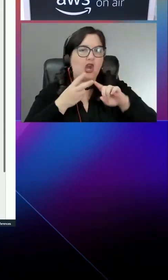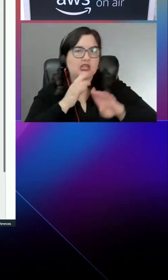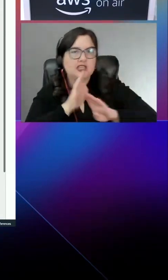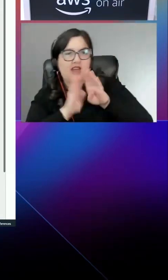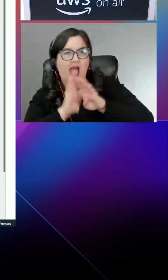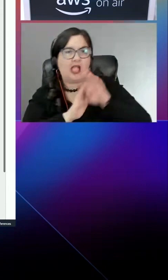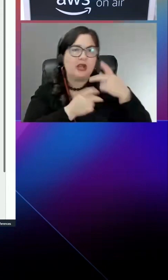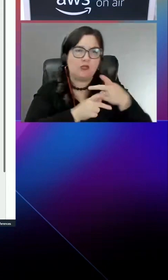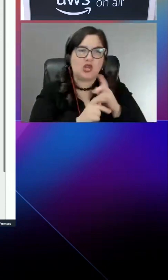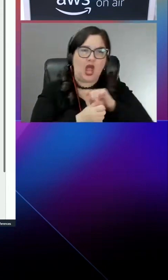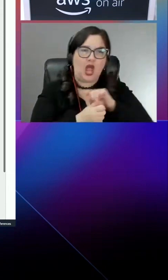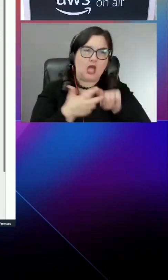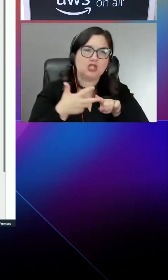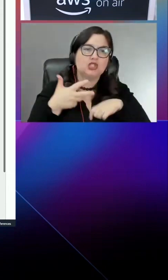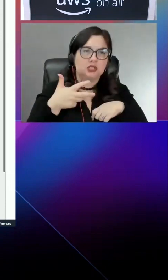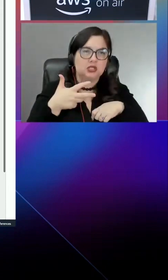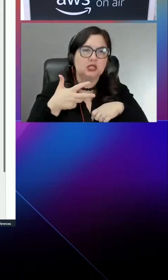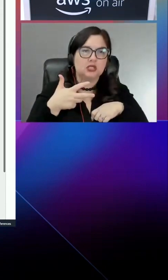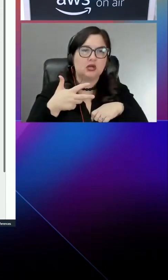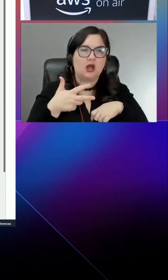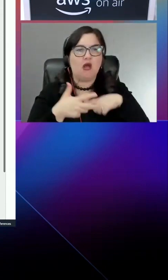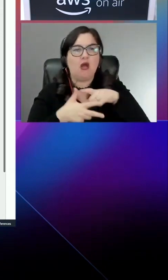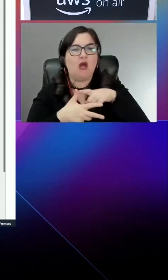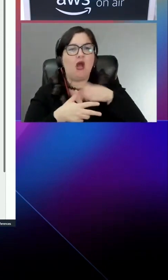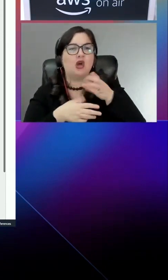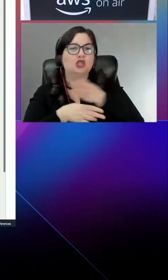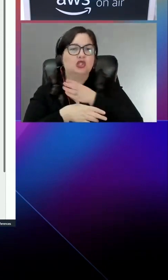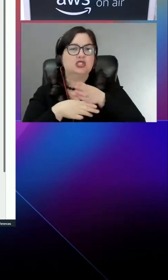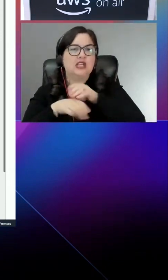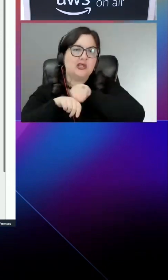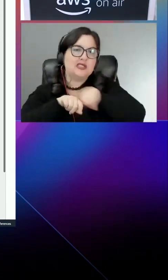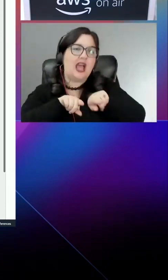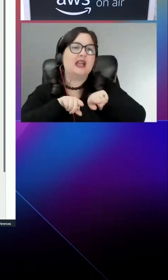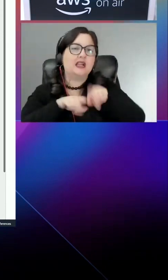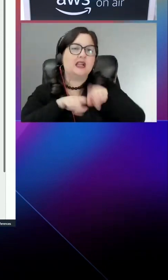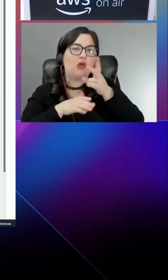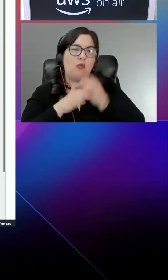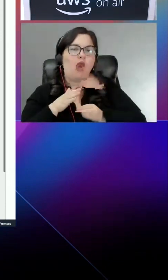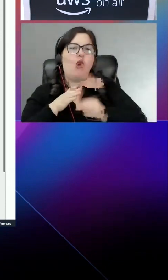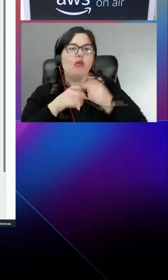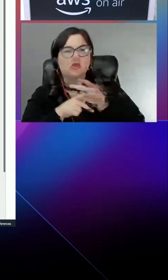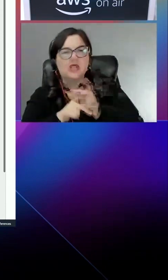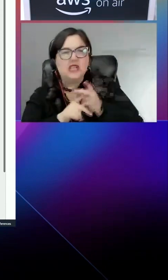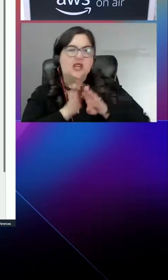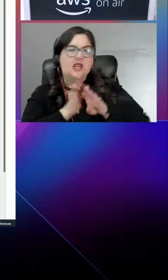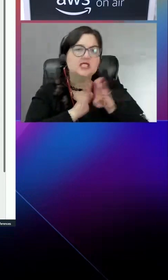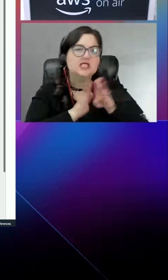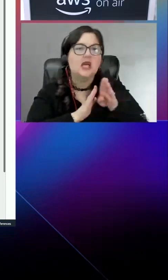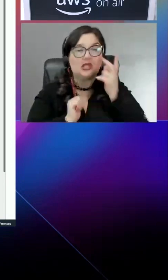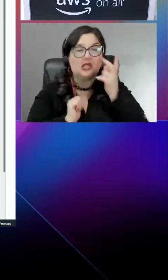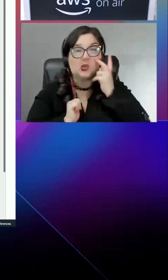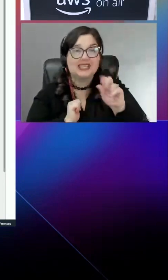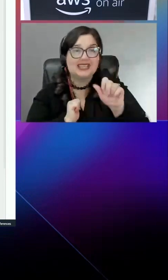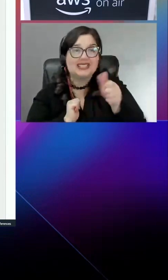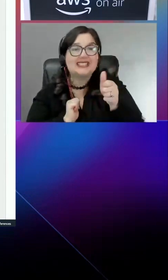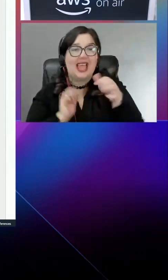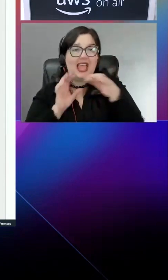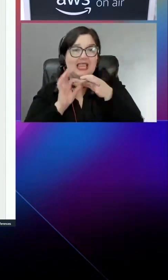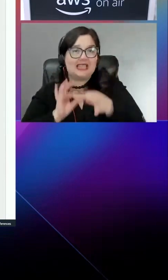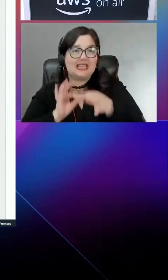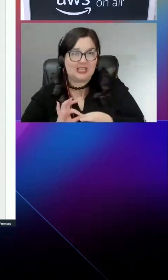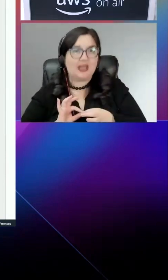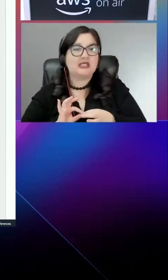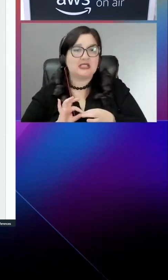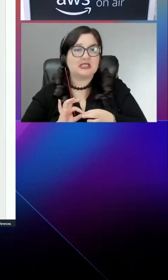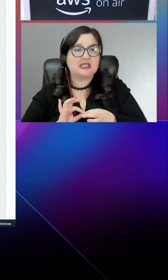And shared is sending the routes to both production and development. And here's the sort of like, you know, 10 attachments that are in development versus production and